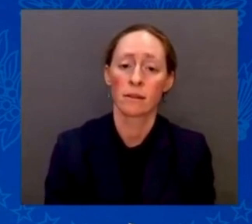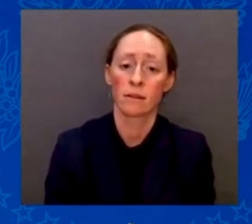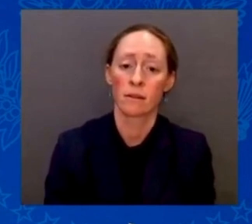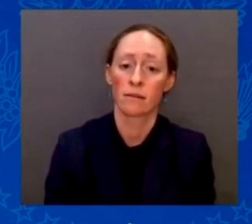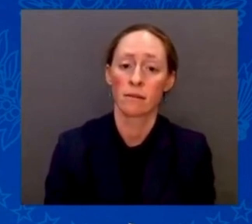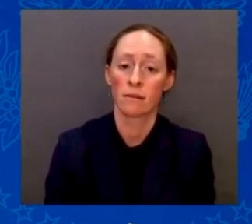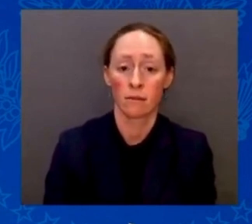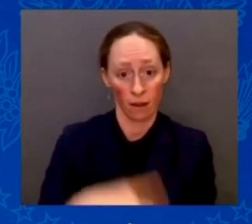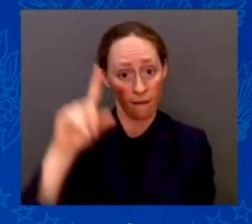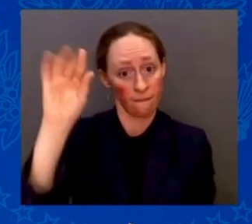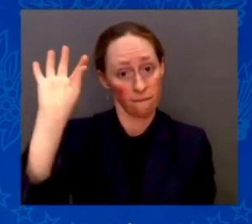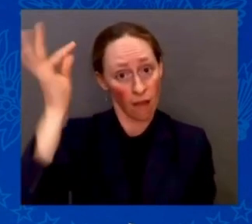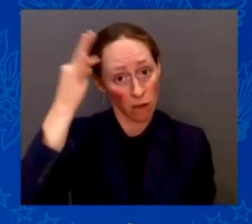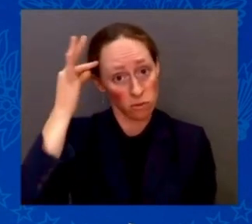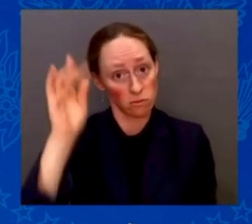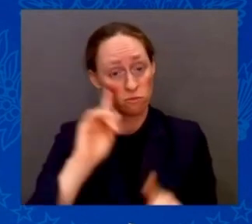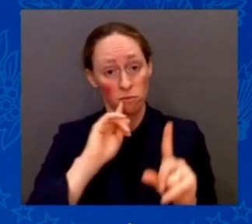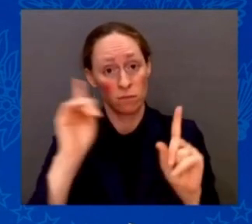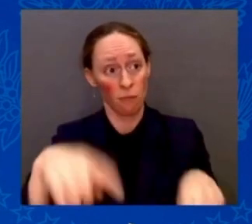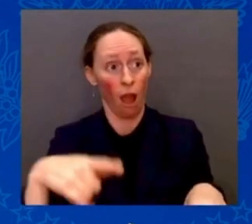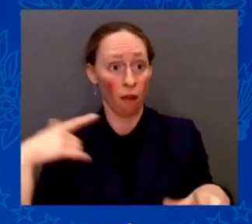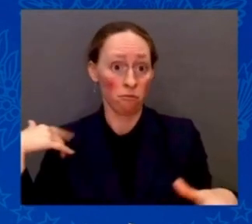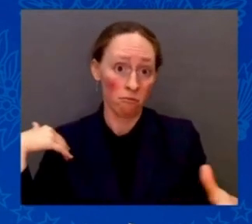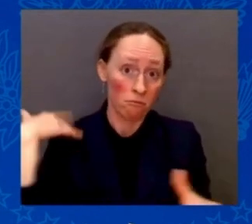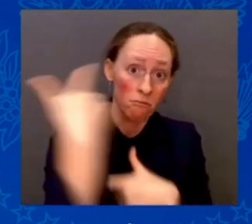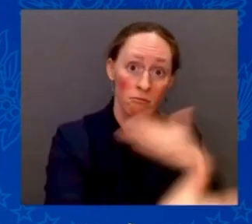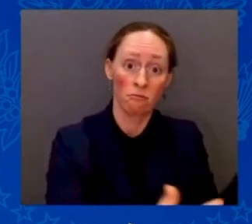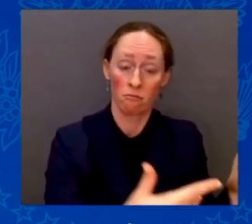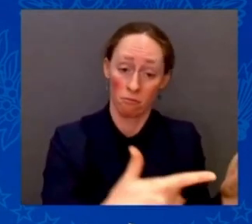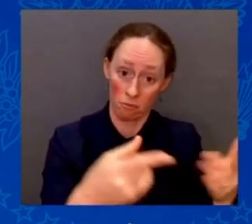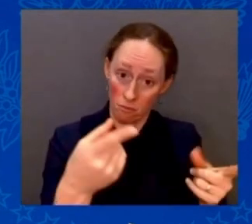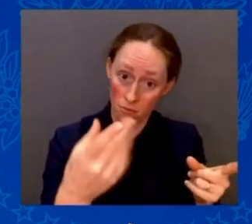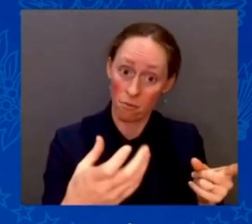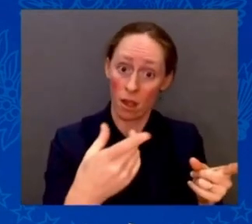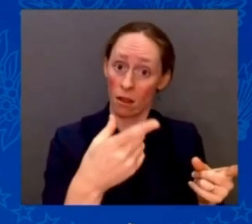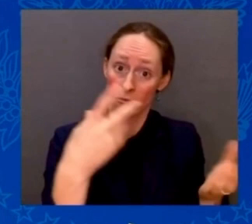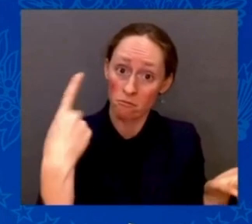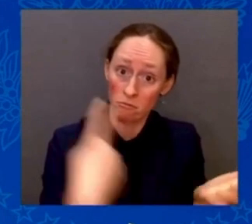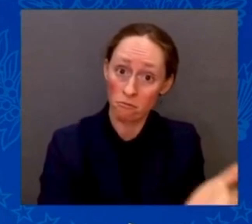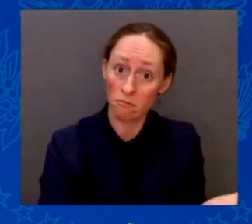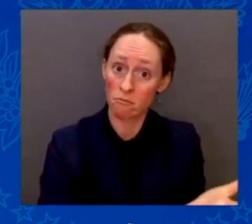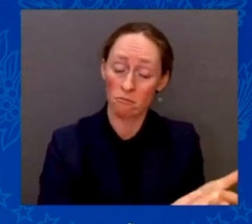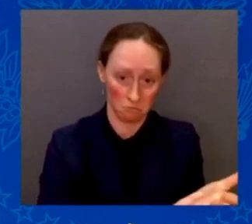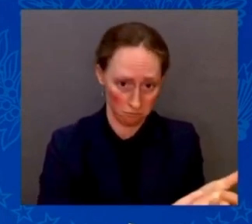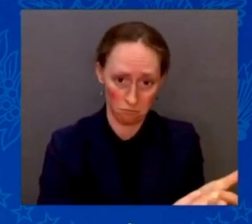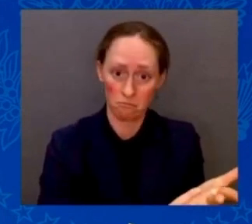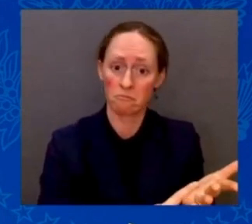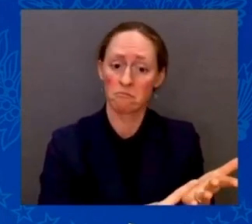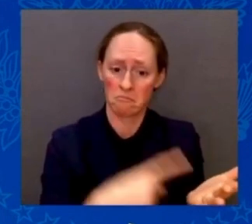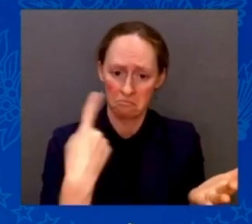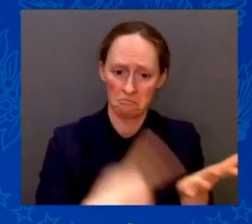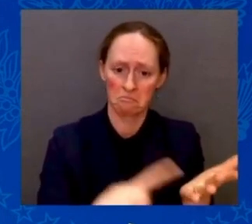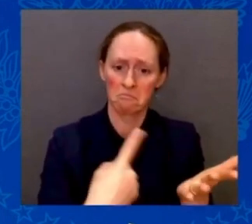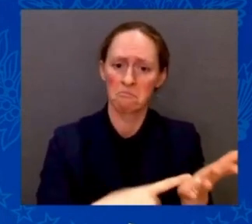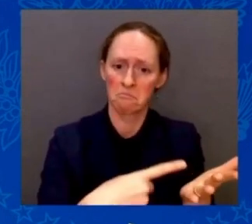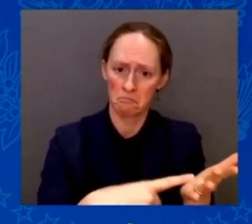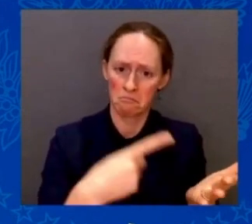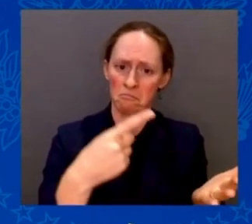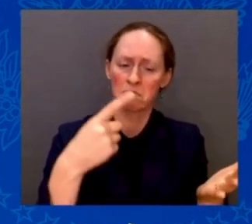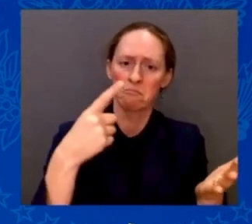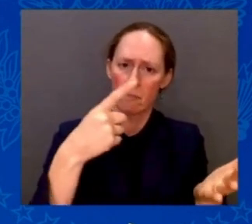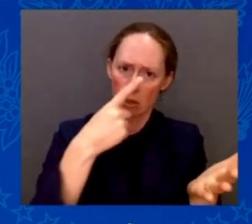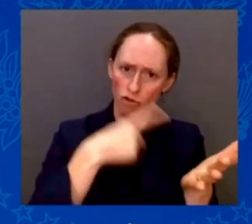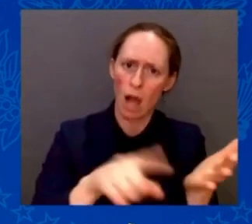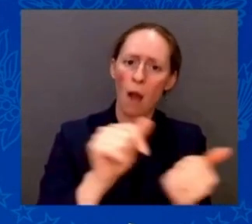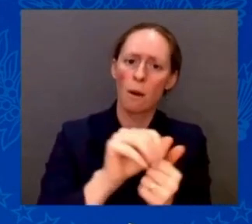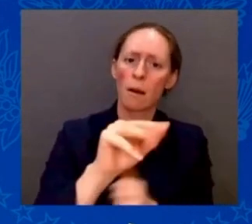every elected official, from the mayors to the governors to the United States senators to the congresspersons. I welcome, and once they go